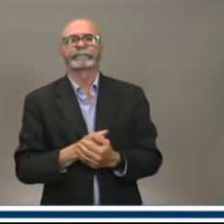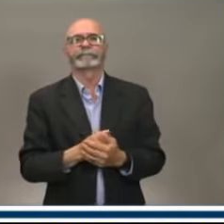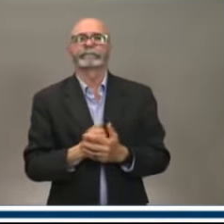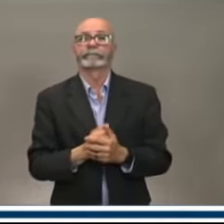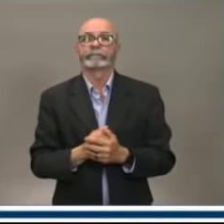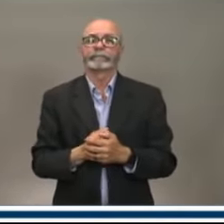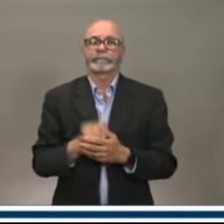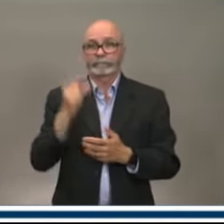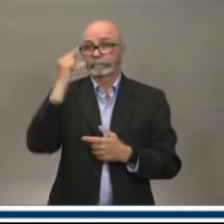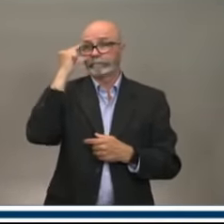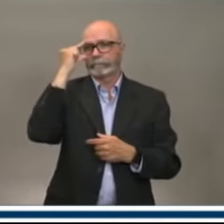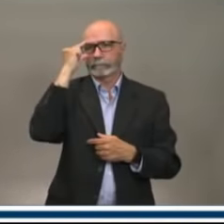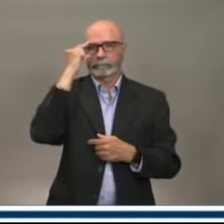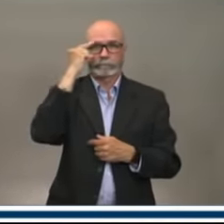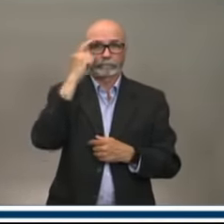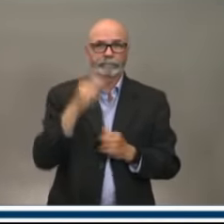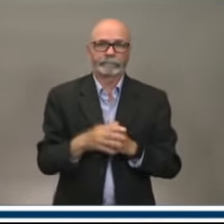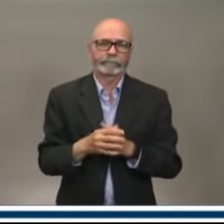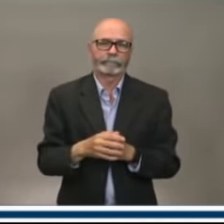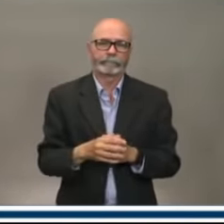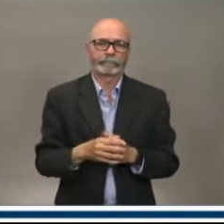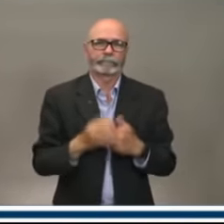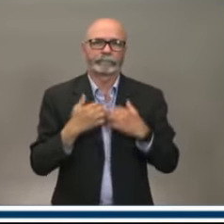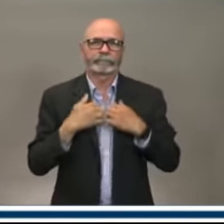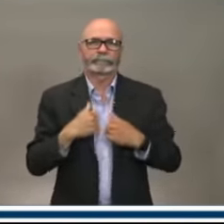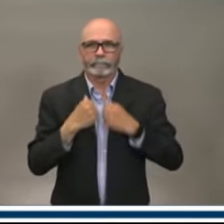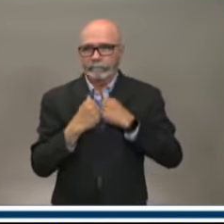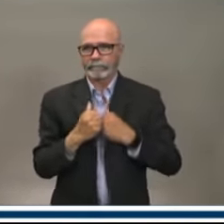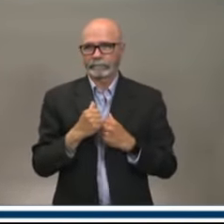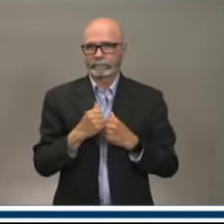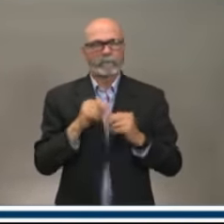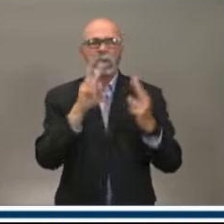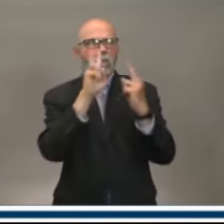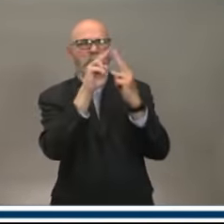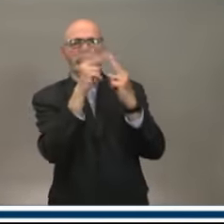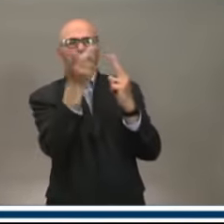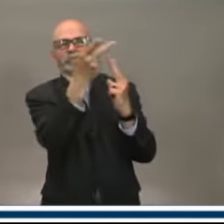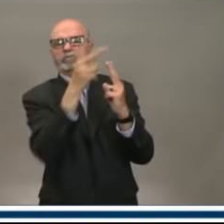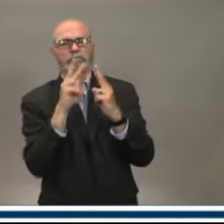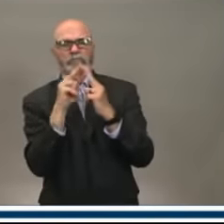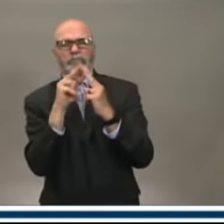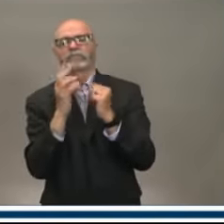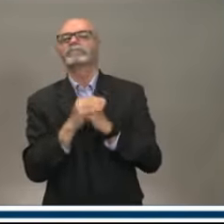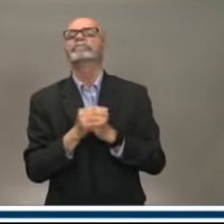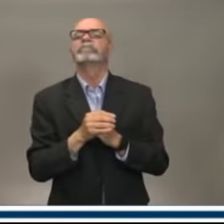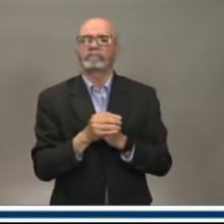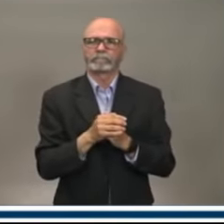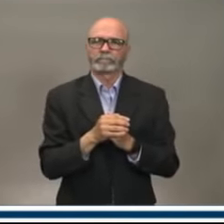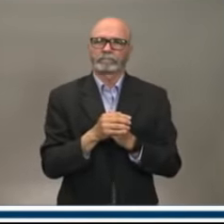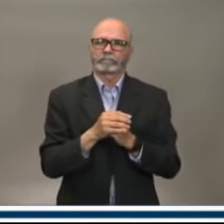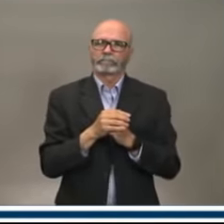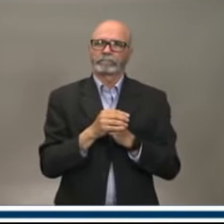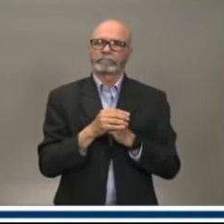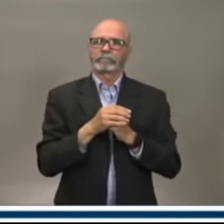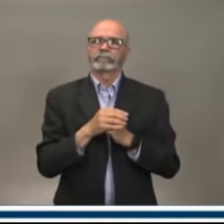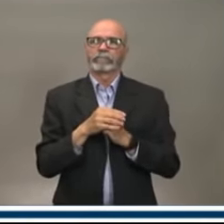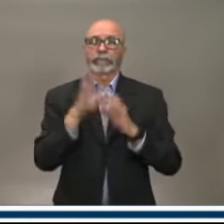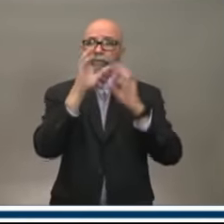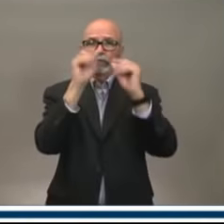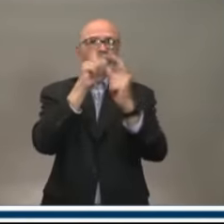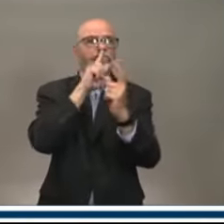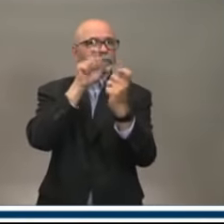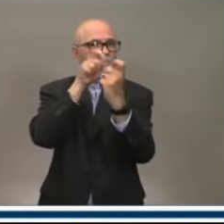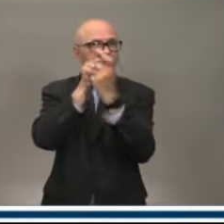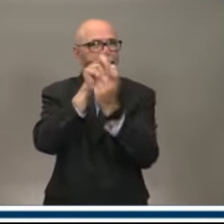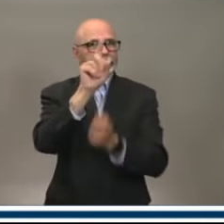Thank you. Dr. Strang or Premier McNeil, I'm wondering if you could, I know you said there's no specific dates attached to this plan, but when we